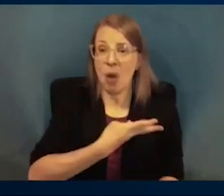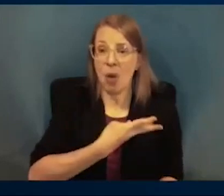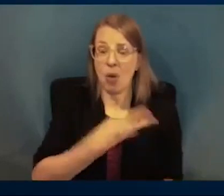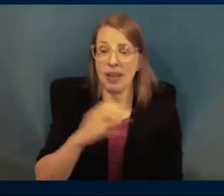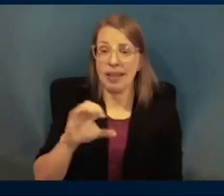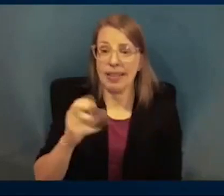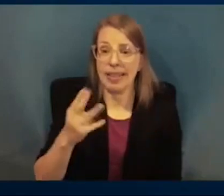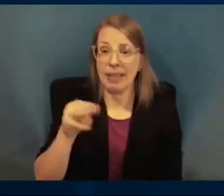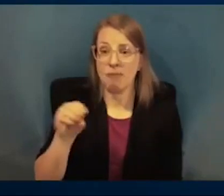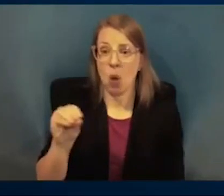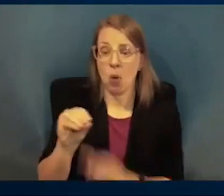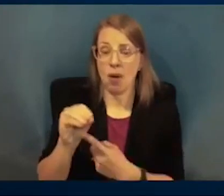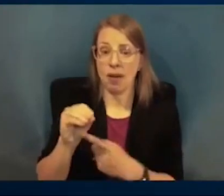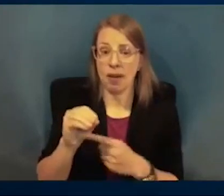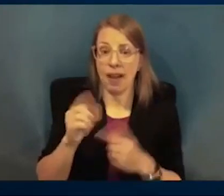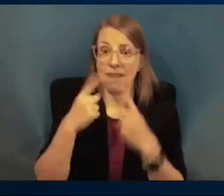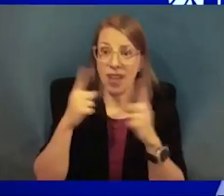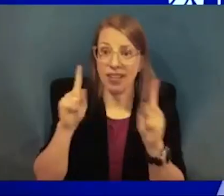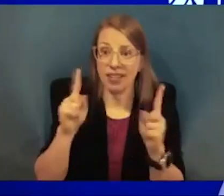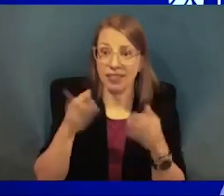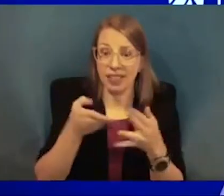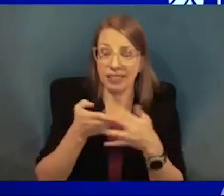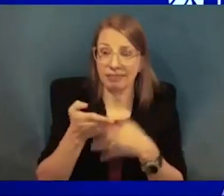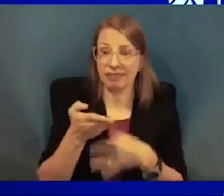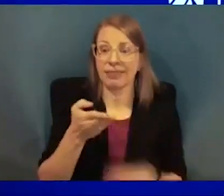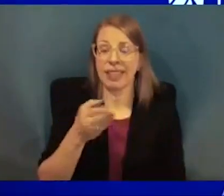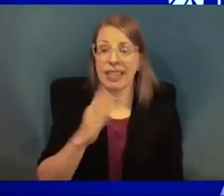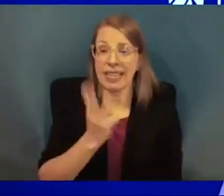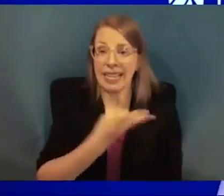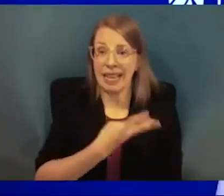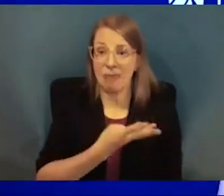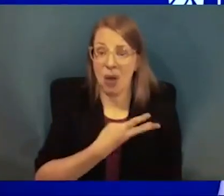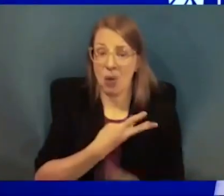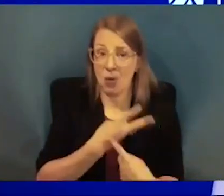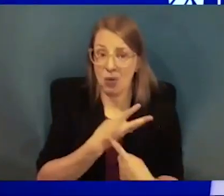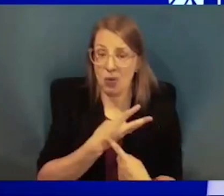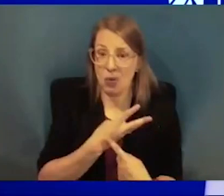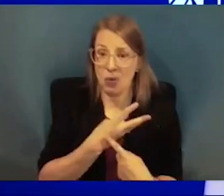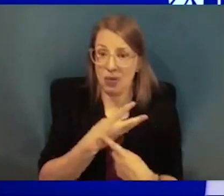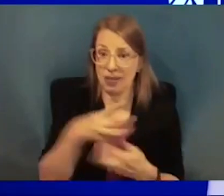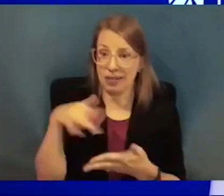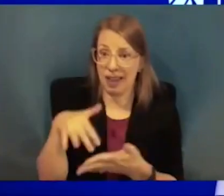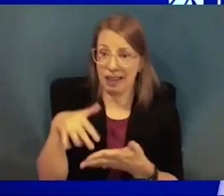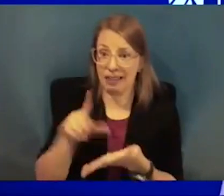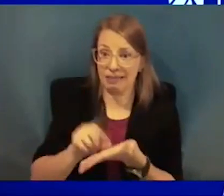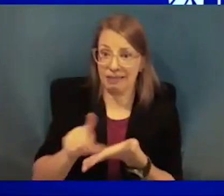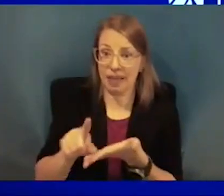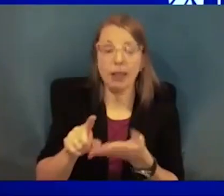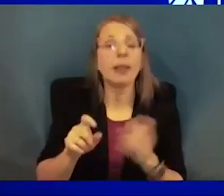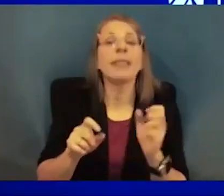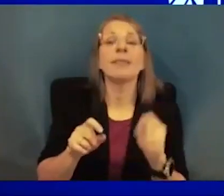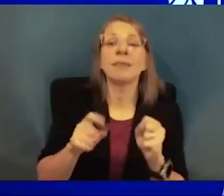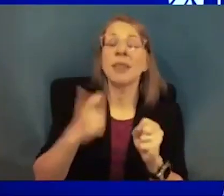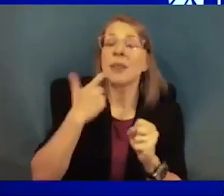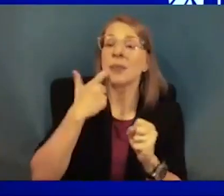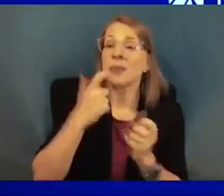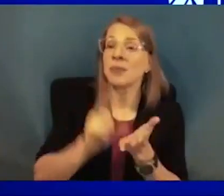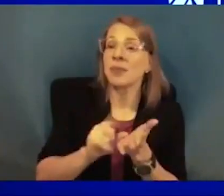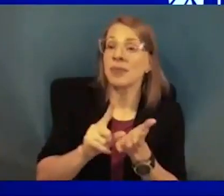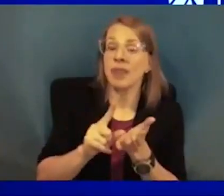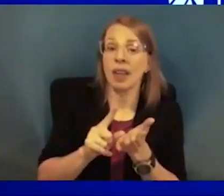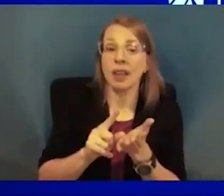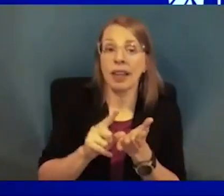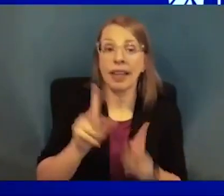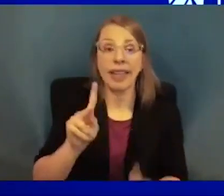the vaccines during chemo? That's a great question. We just had a publication of, and the KU